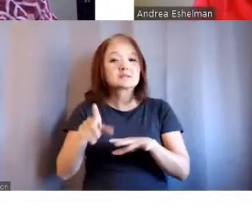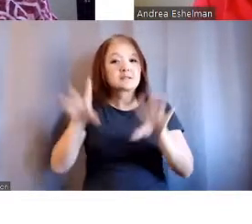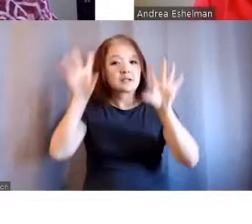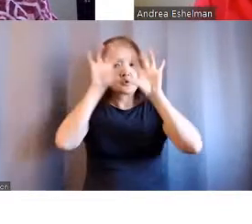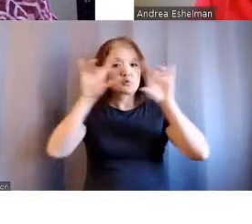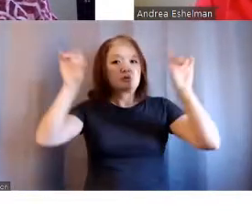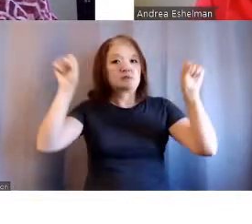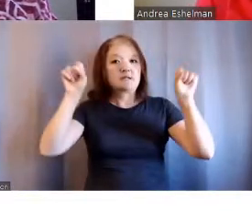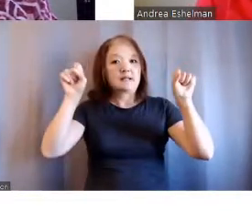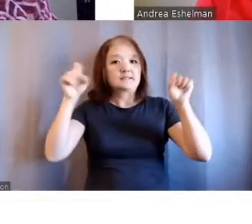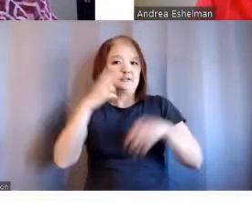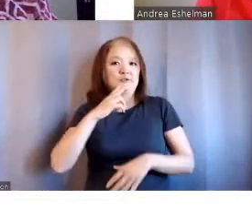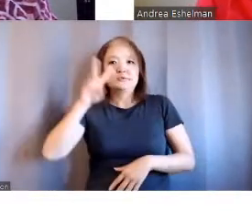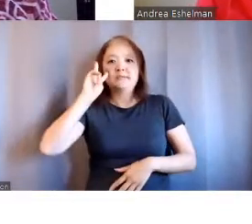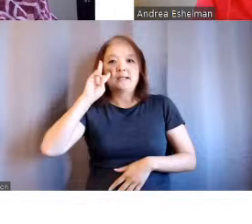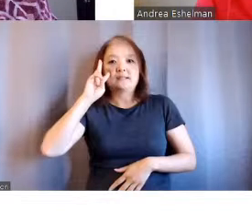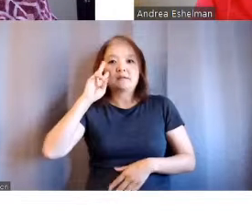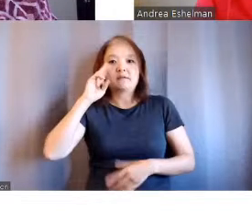her memo just 2 days ago.